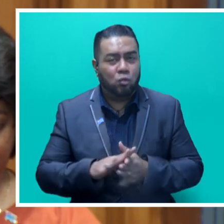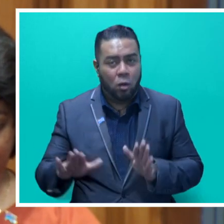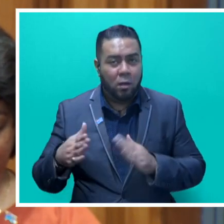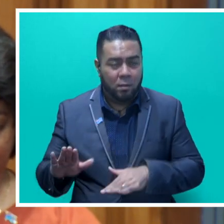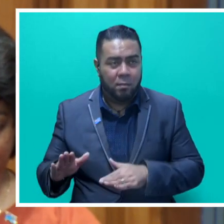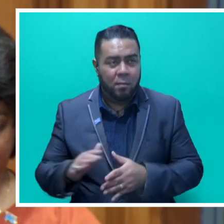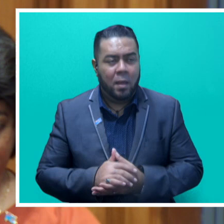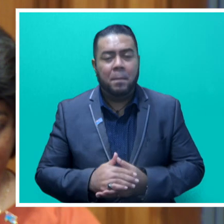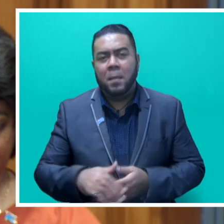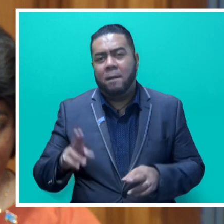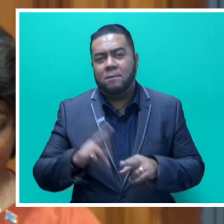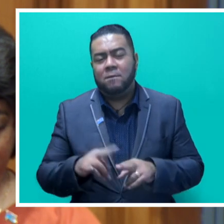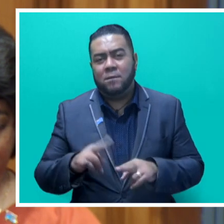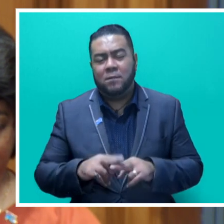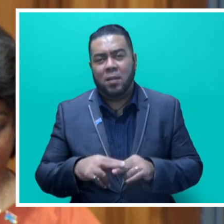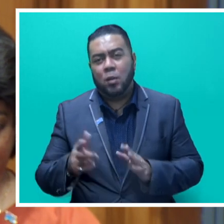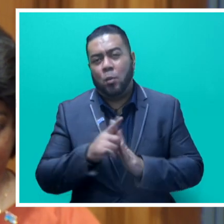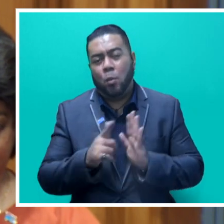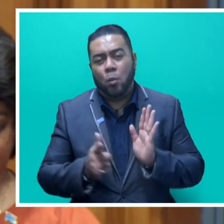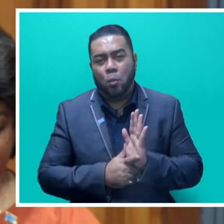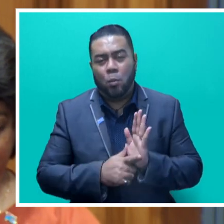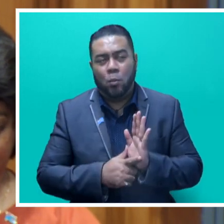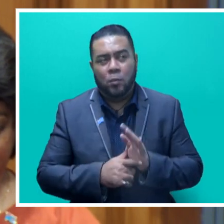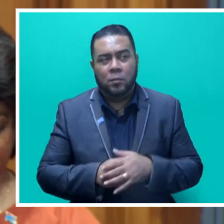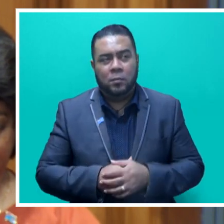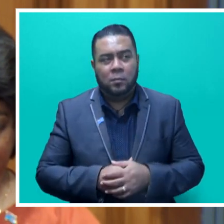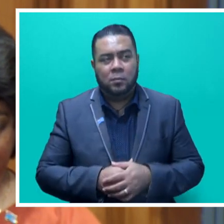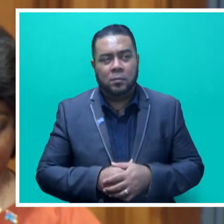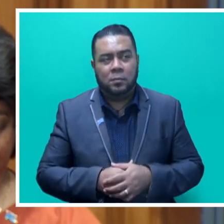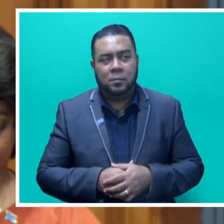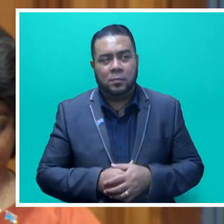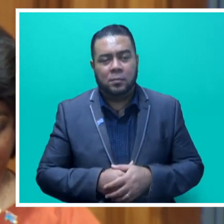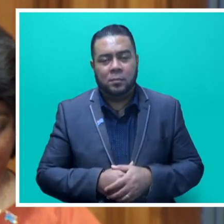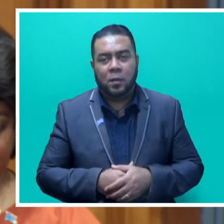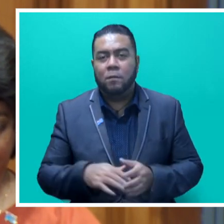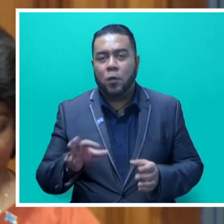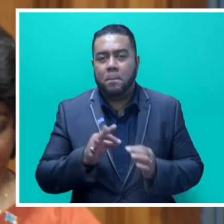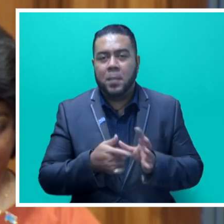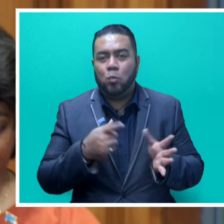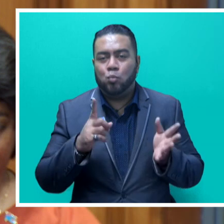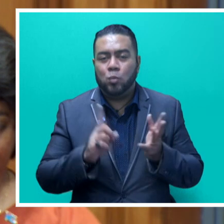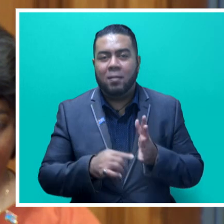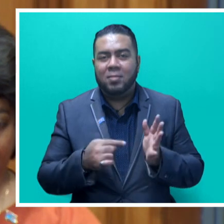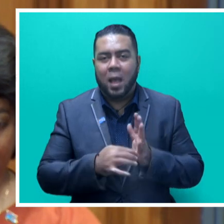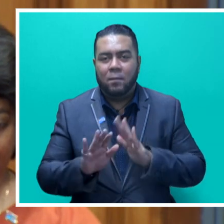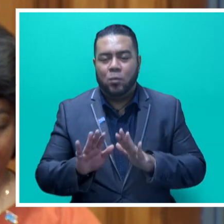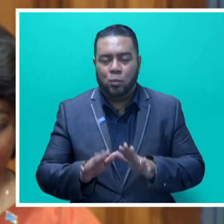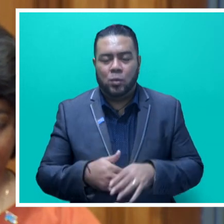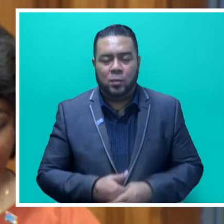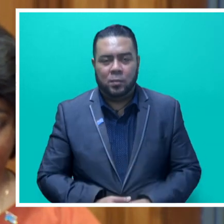and my late father-in-law, Chekapirus Wakula, from Nomuka, Teombau, Mbau Teleu. I